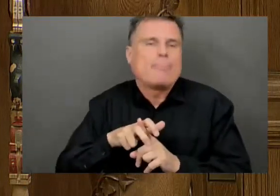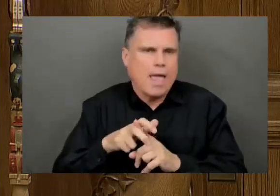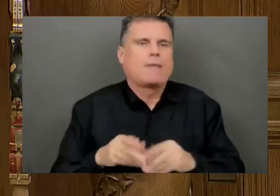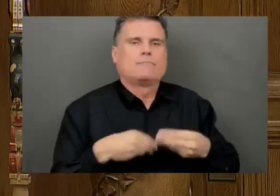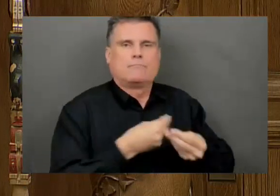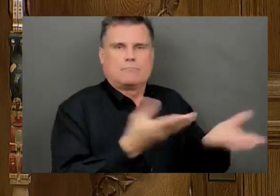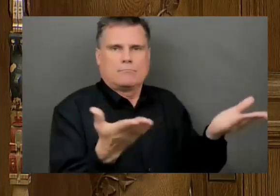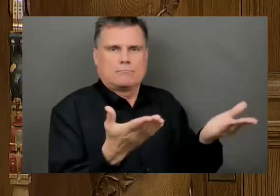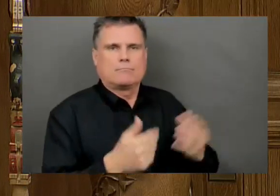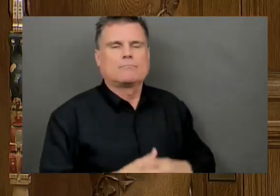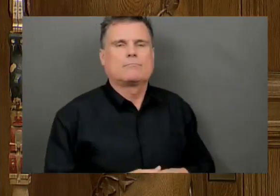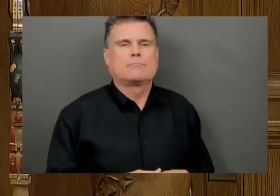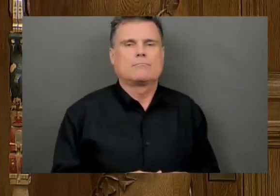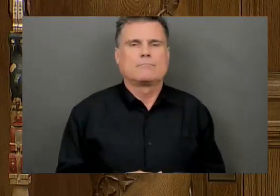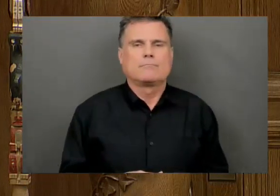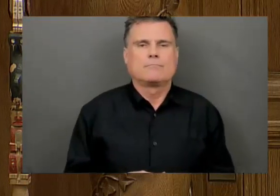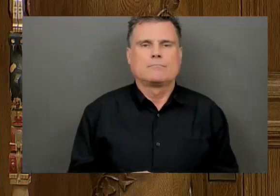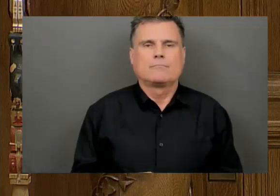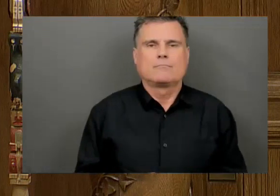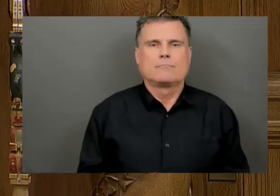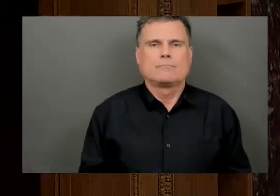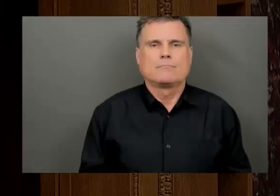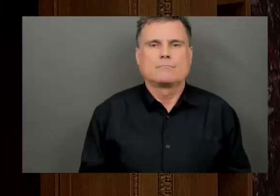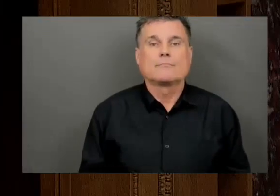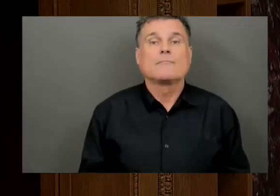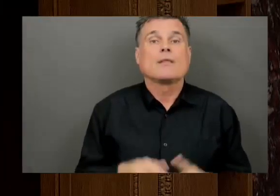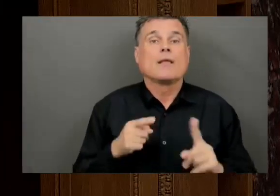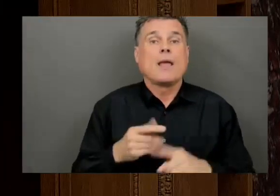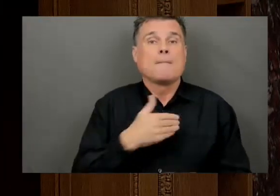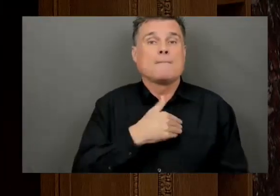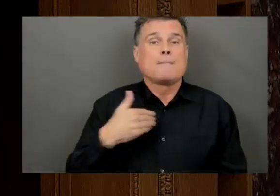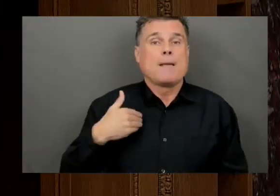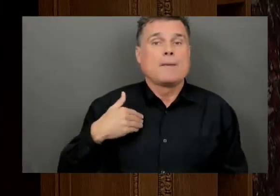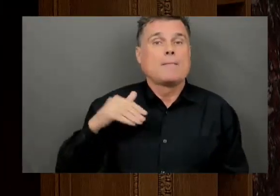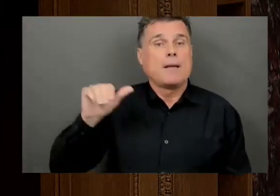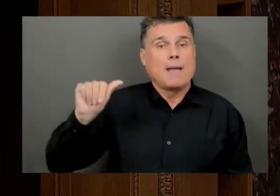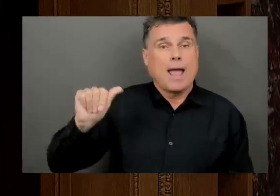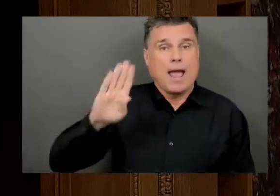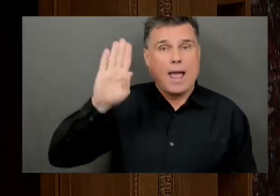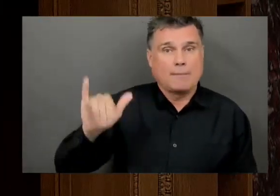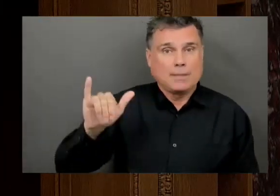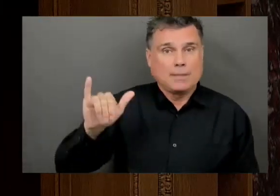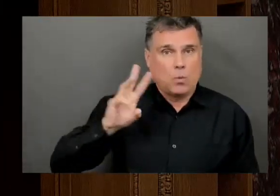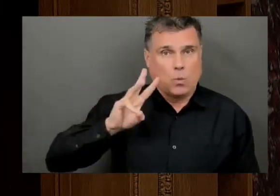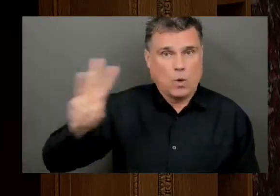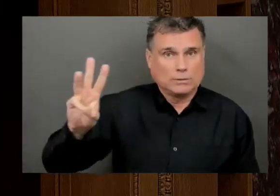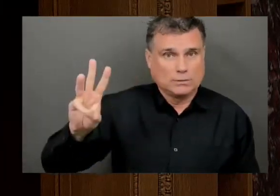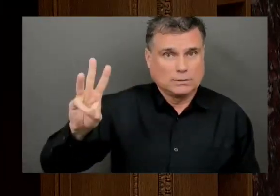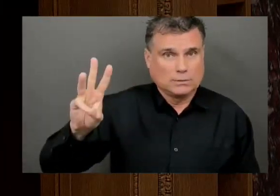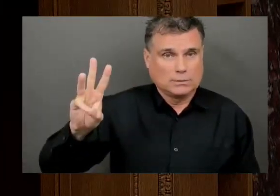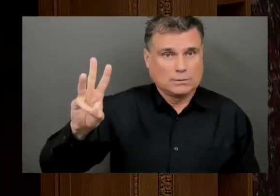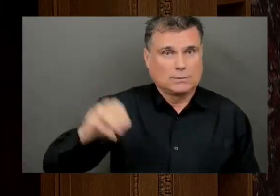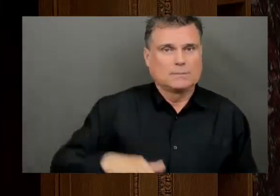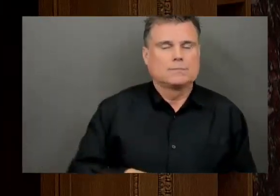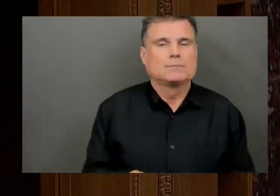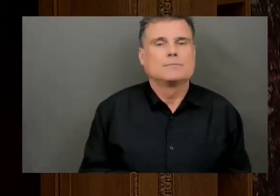Abbotsford West supplemental. So, Mr. Speaker, the opposition is asking